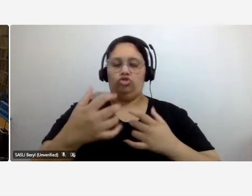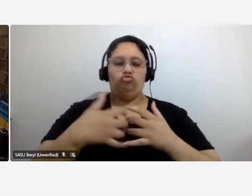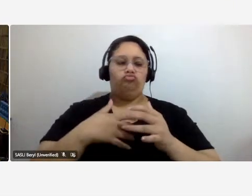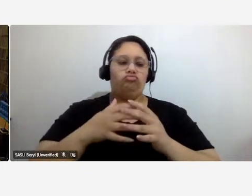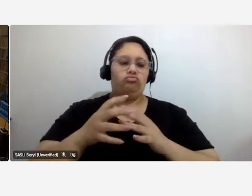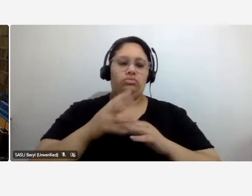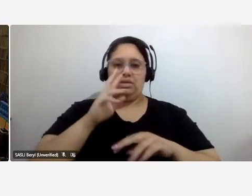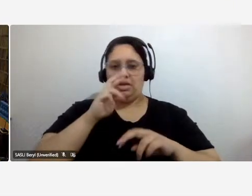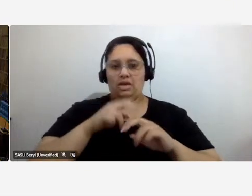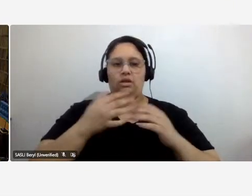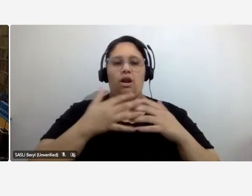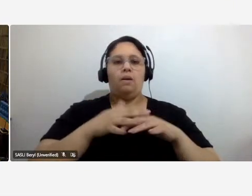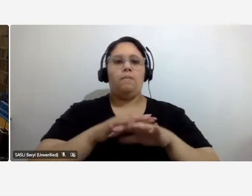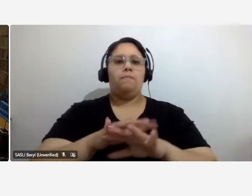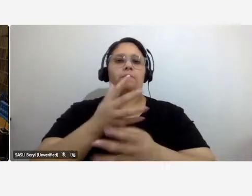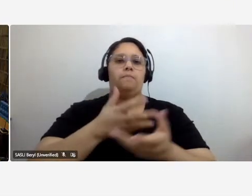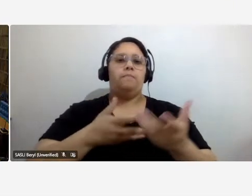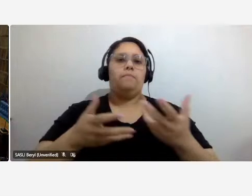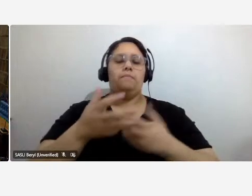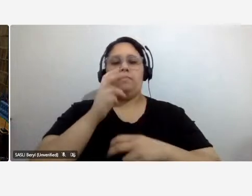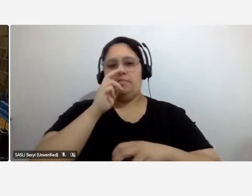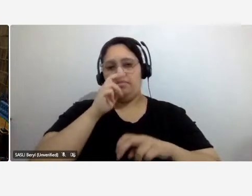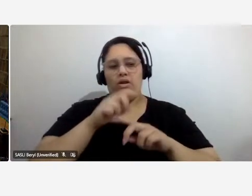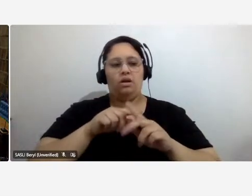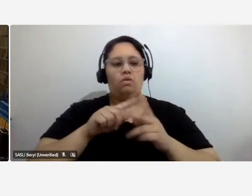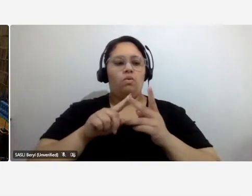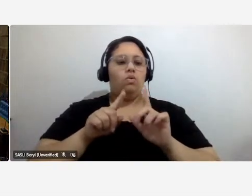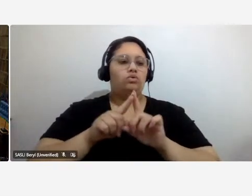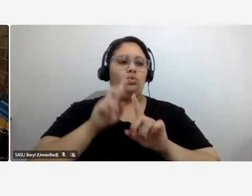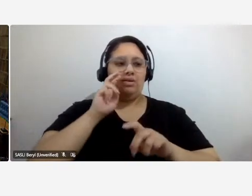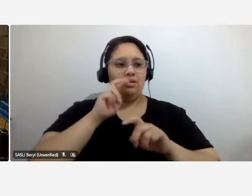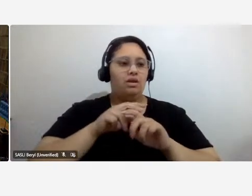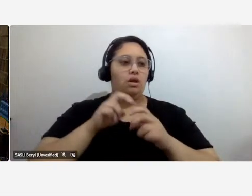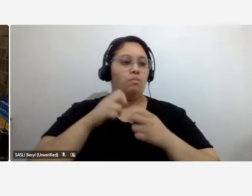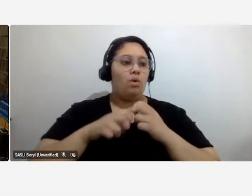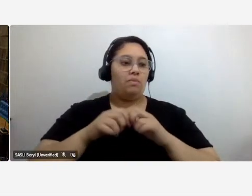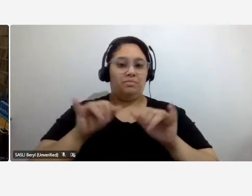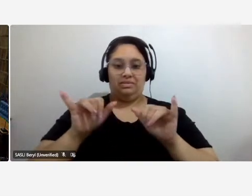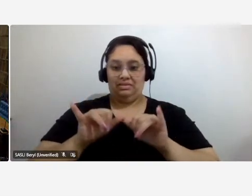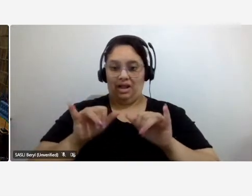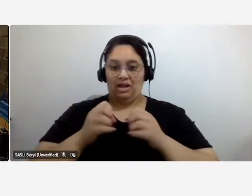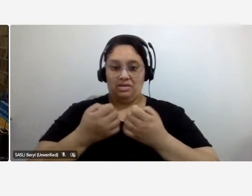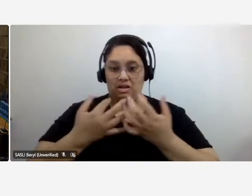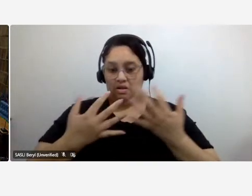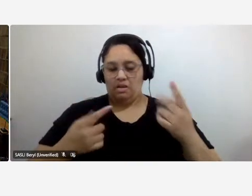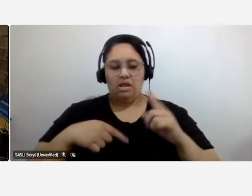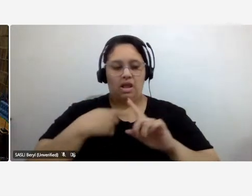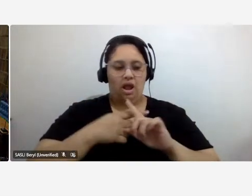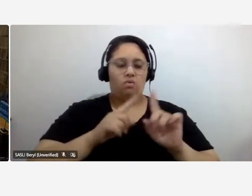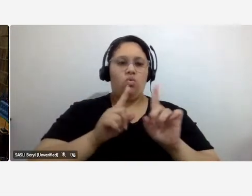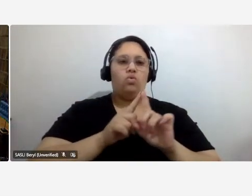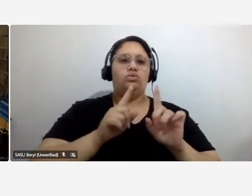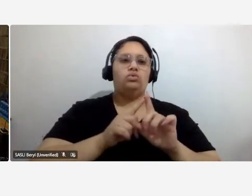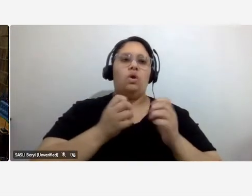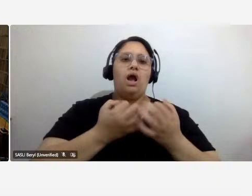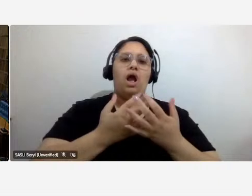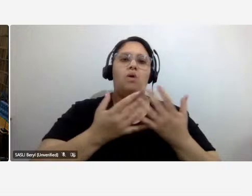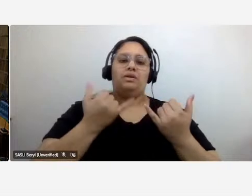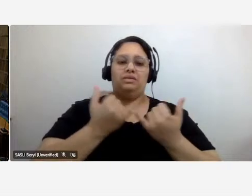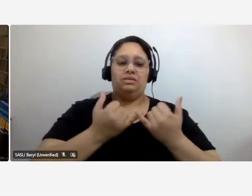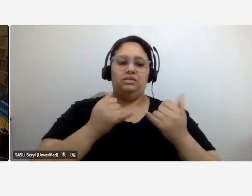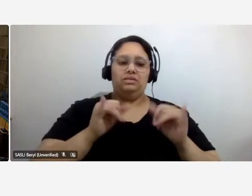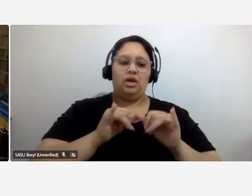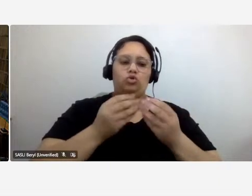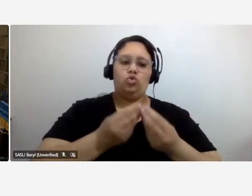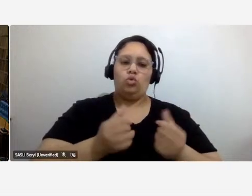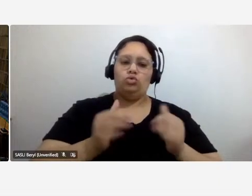transversal interactions there. We need the size of the problem, as well as the size of the solutions